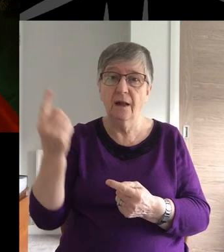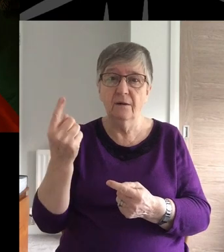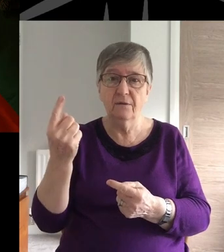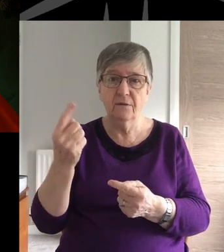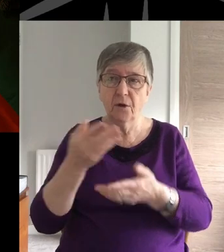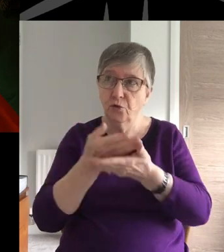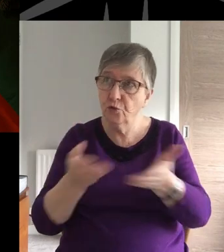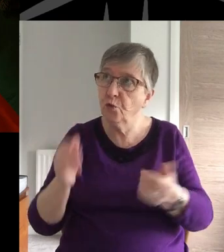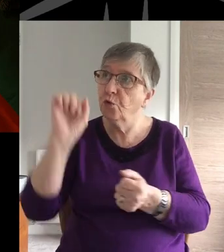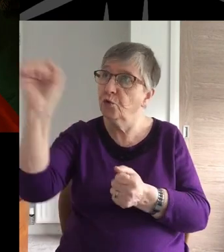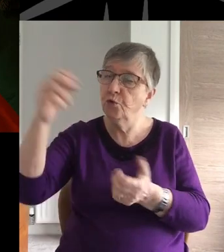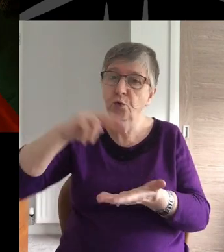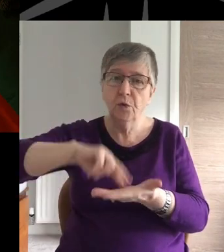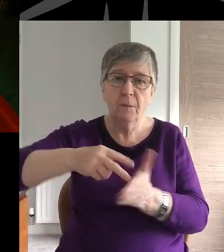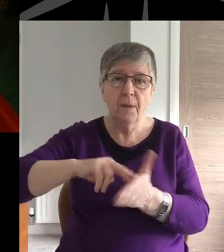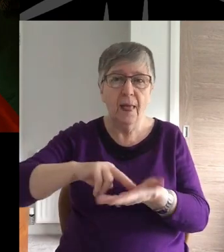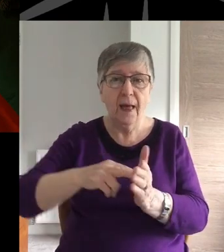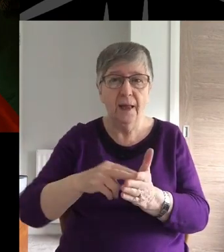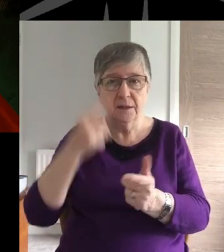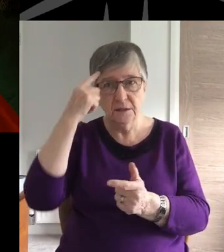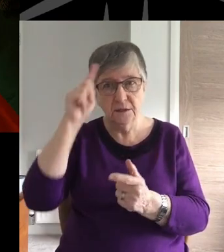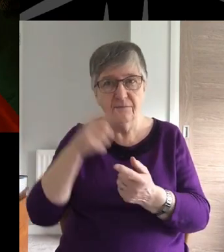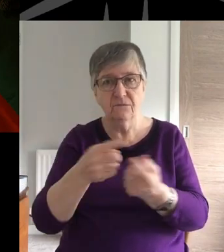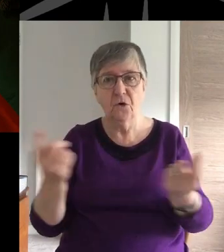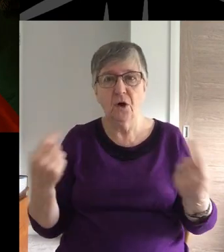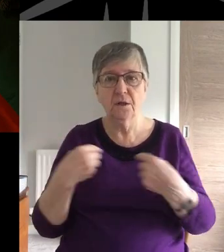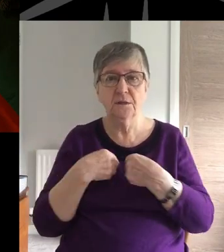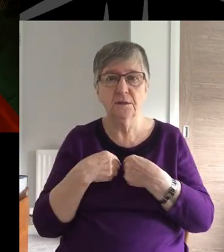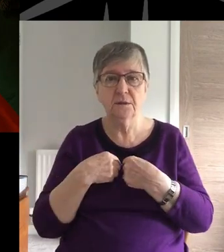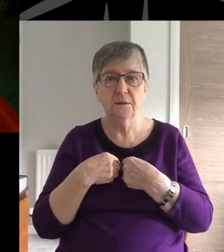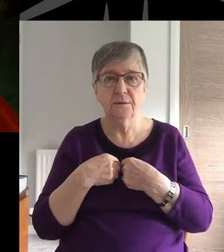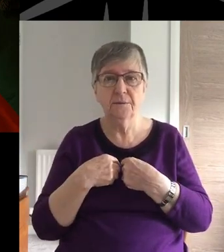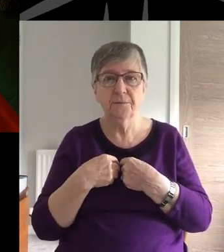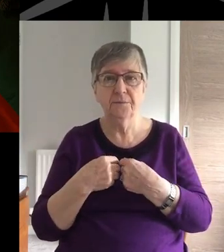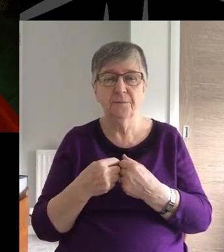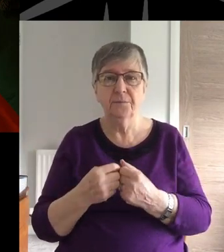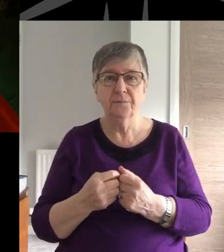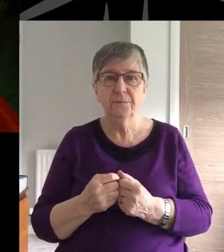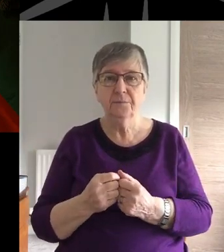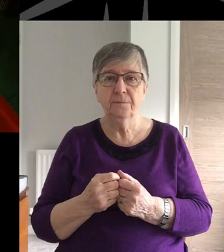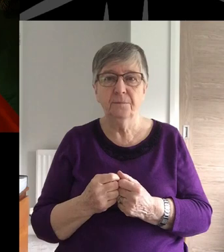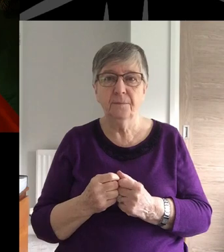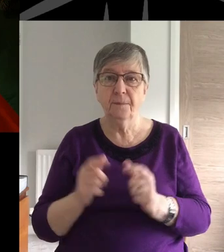and revealed something of your plans and purposes and calling for us.